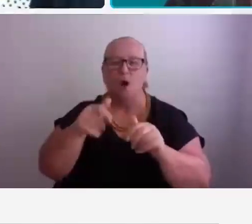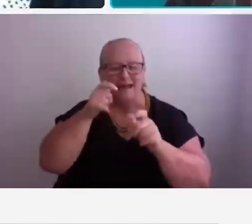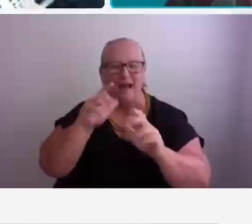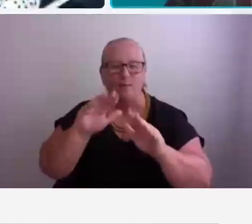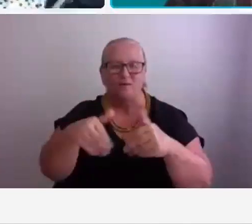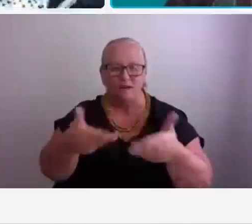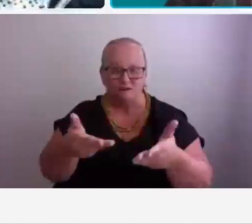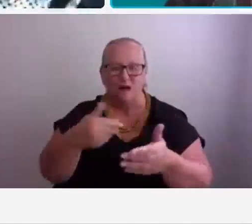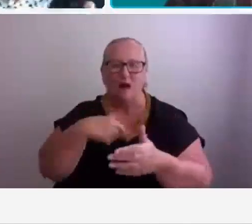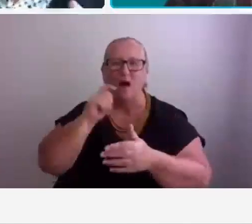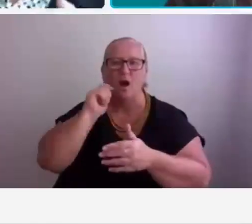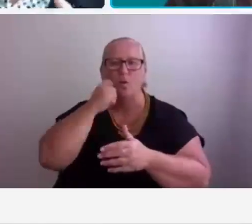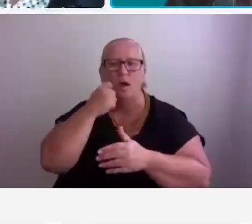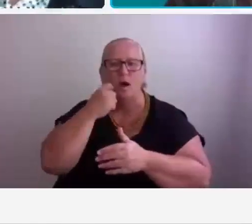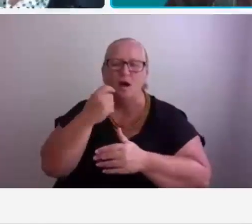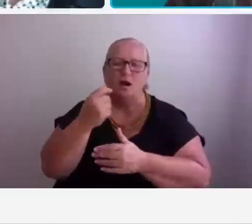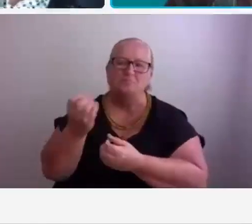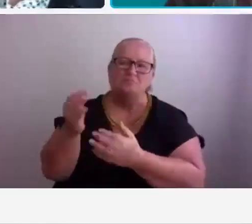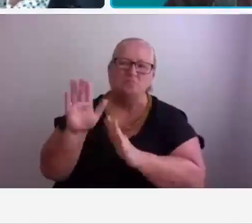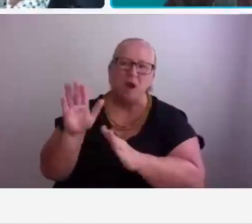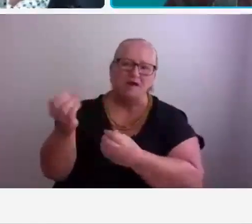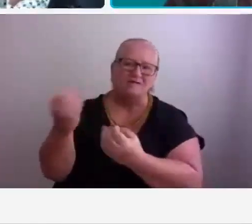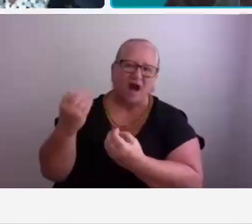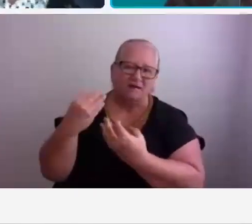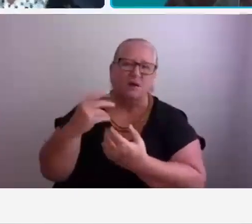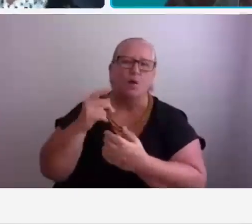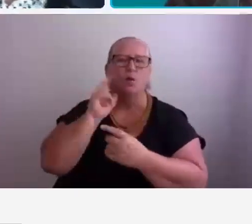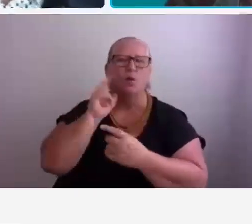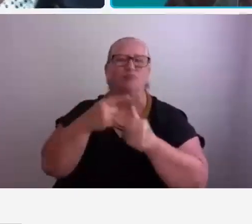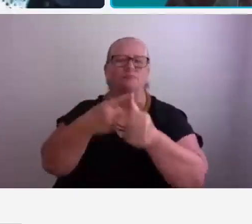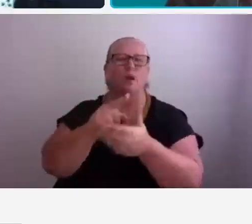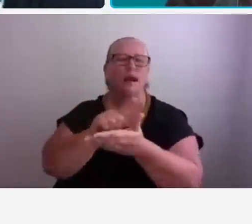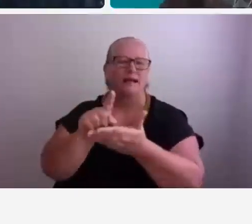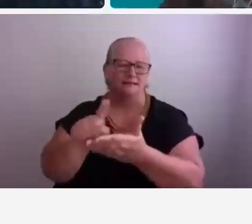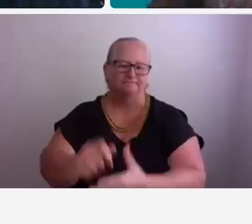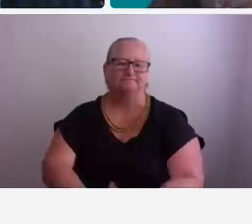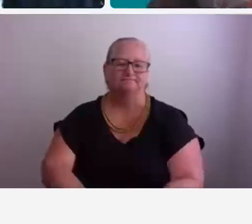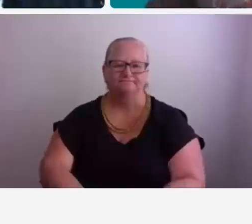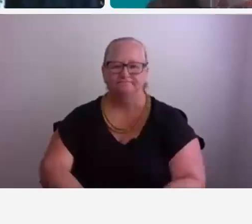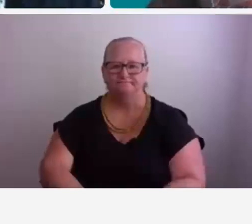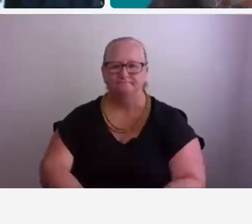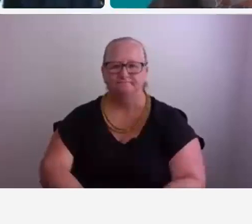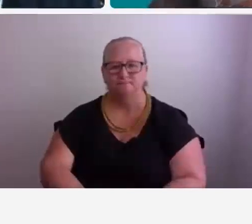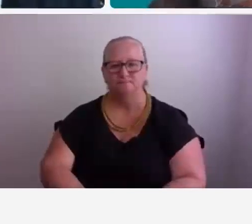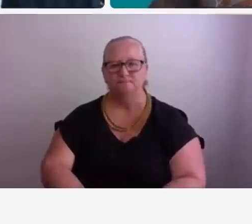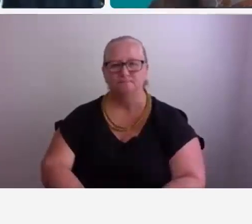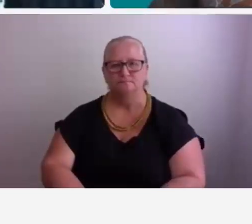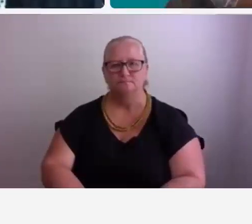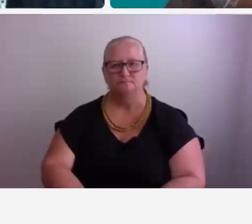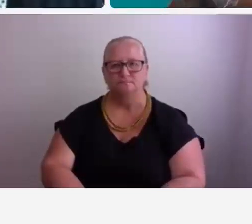I will take some advice on that and come back to this group as well. Yeah, thanks.